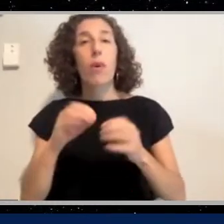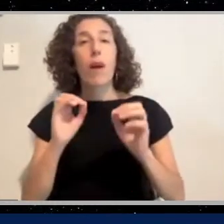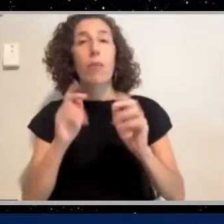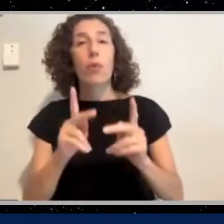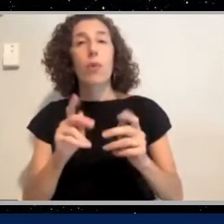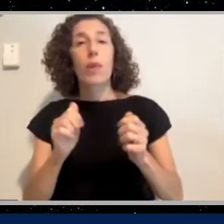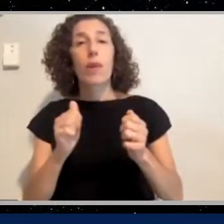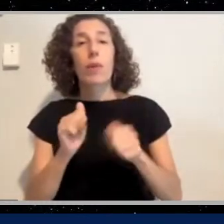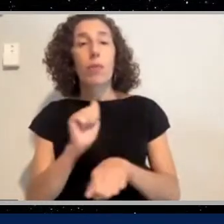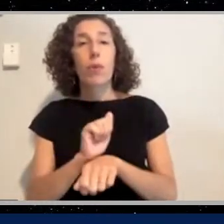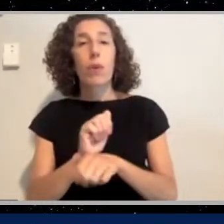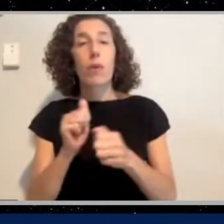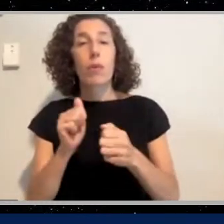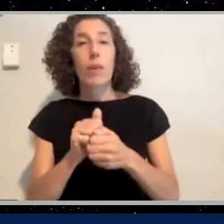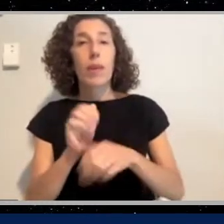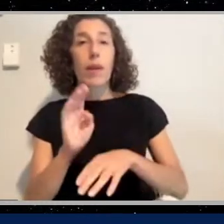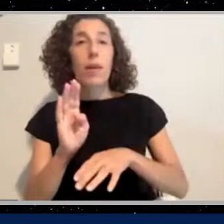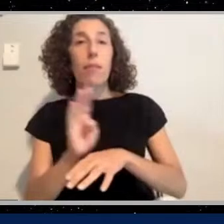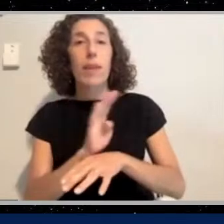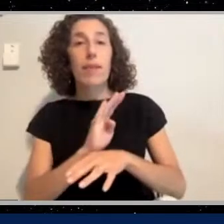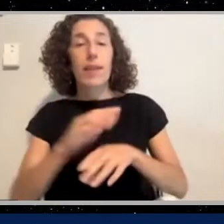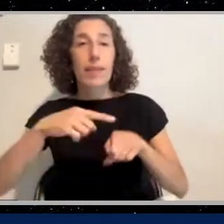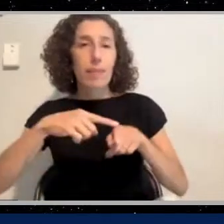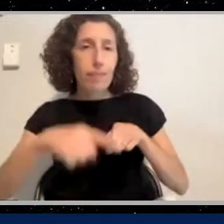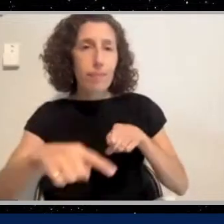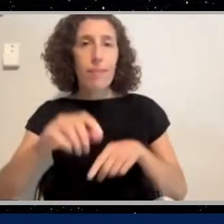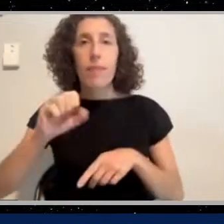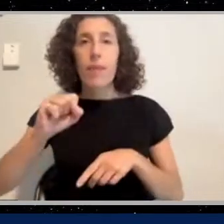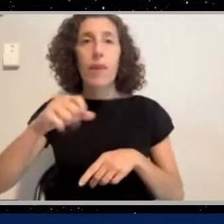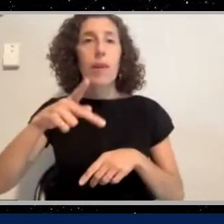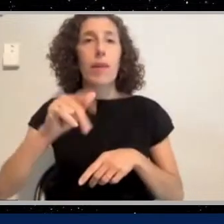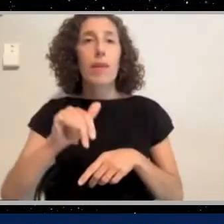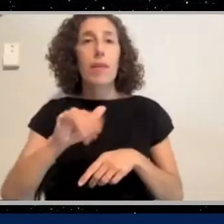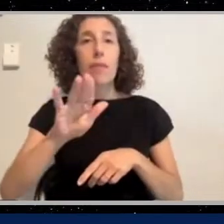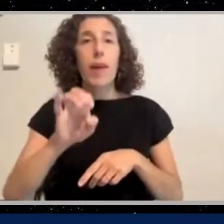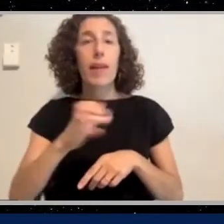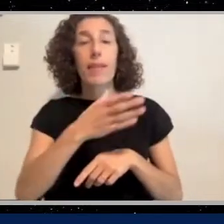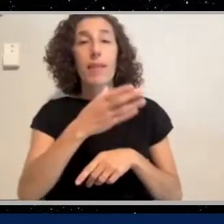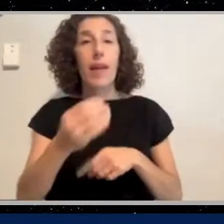traditionally it's been very homogeneous, So,